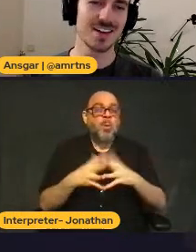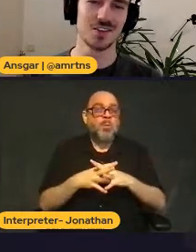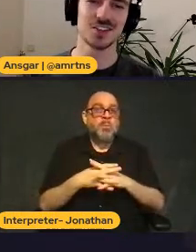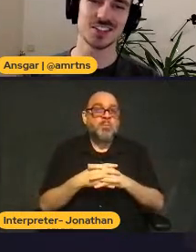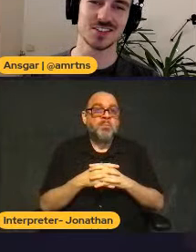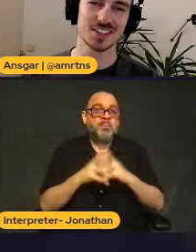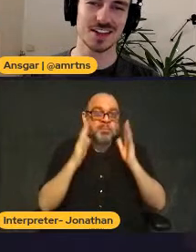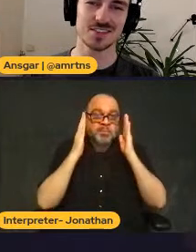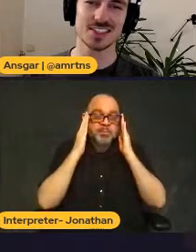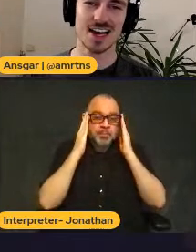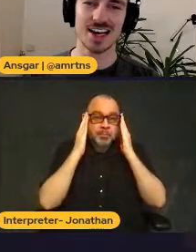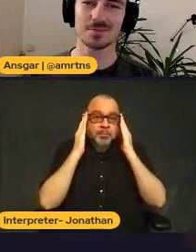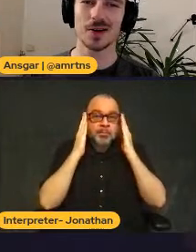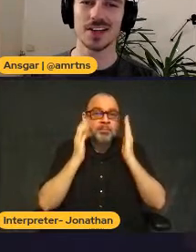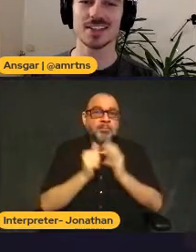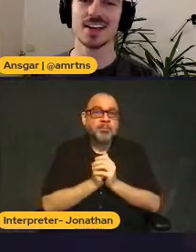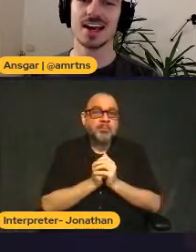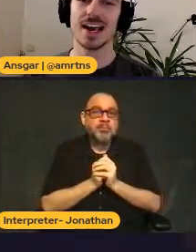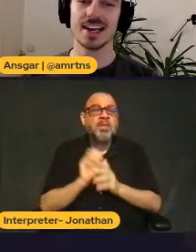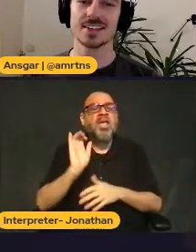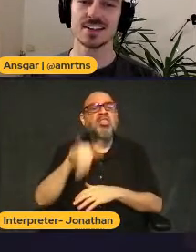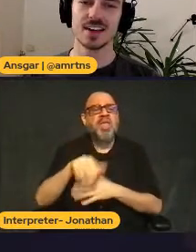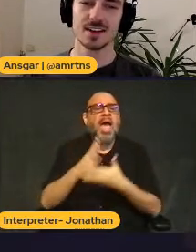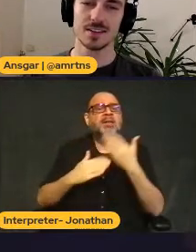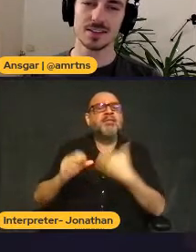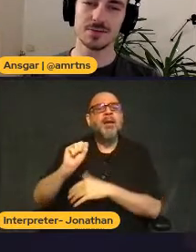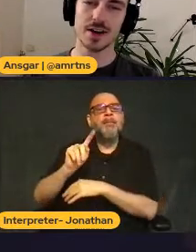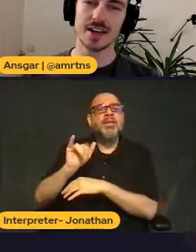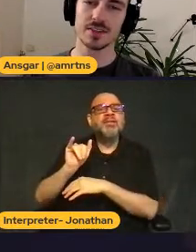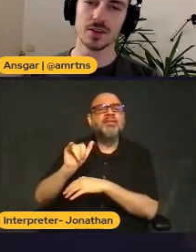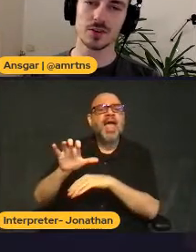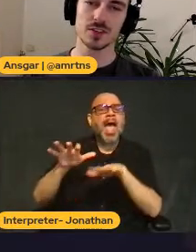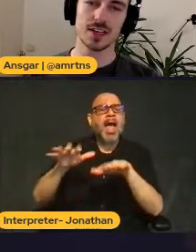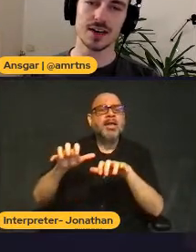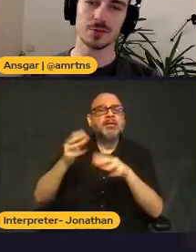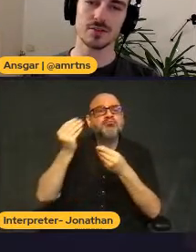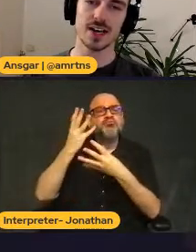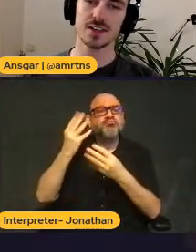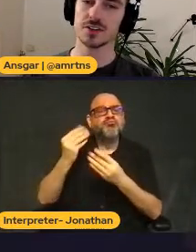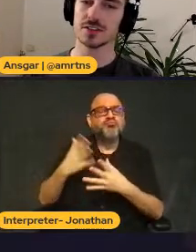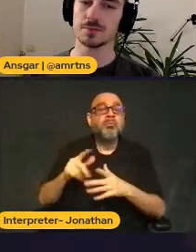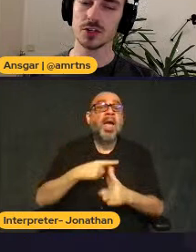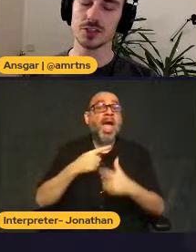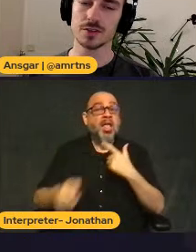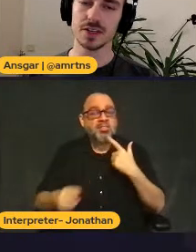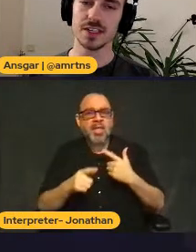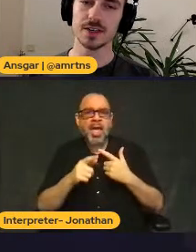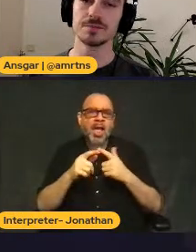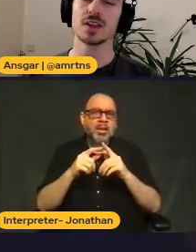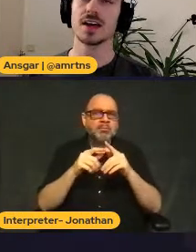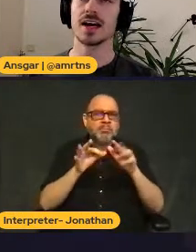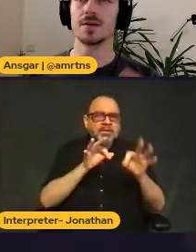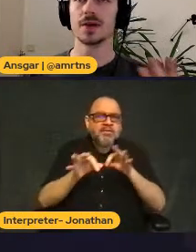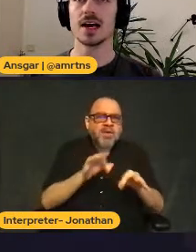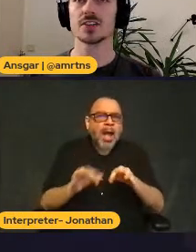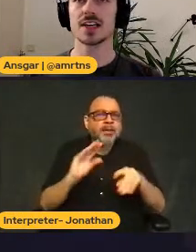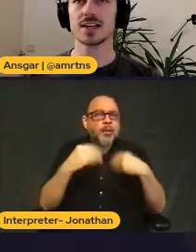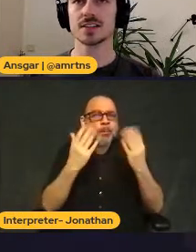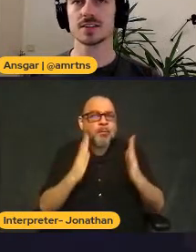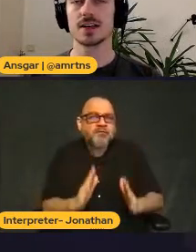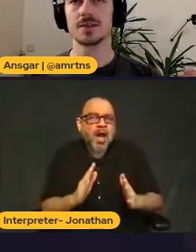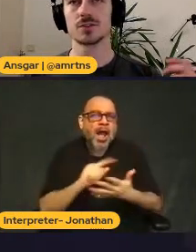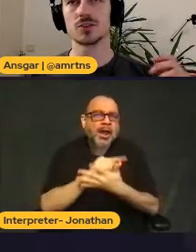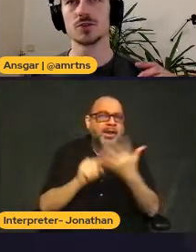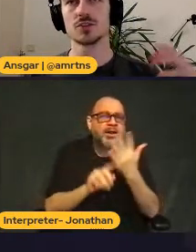that's just some starting point. And defining those providers and modules over here allows